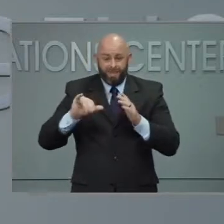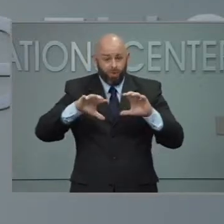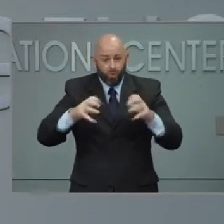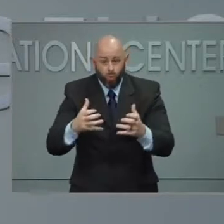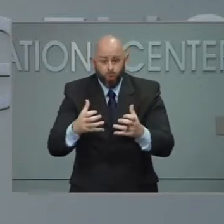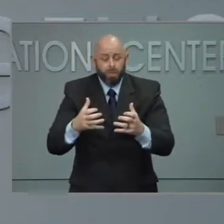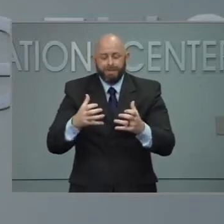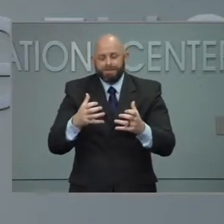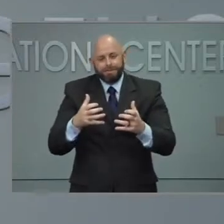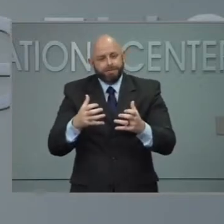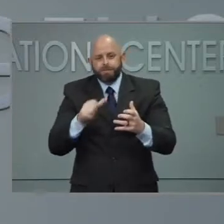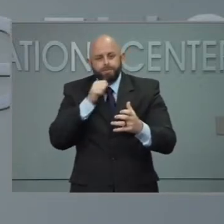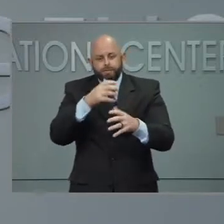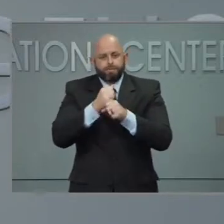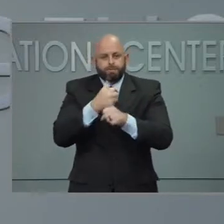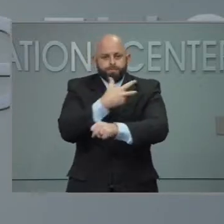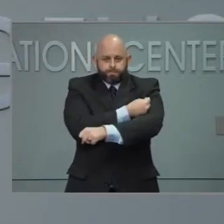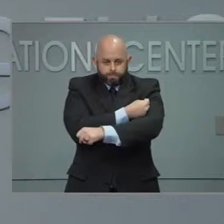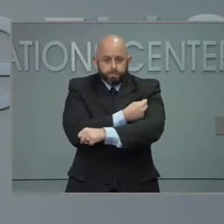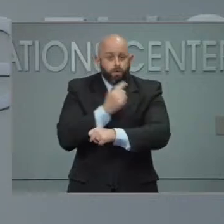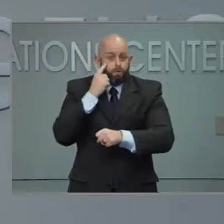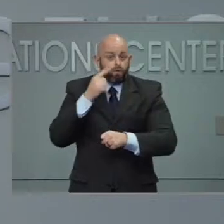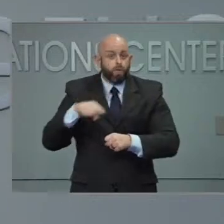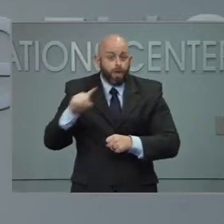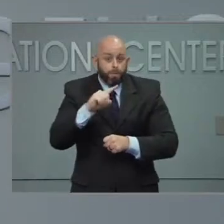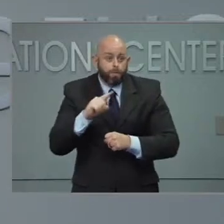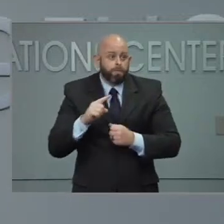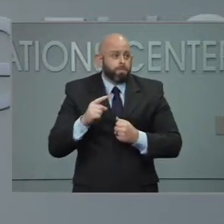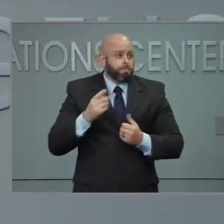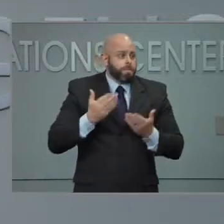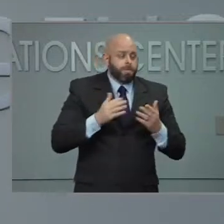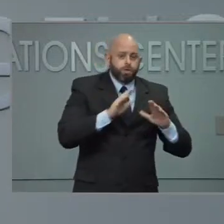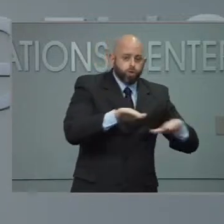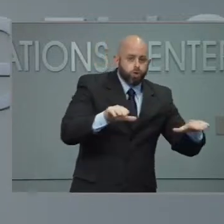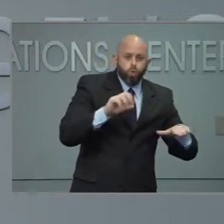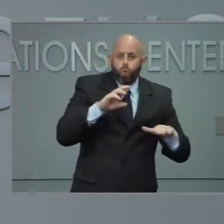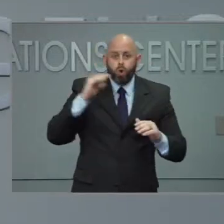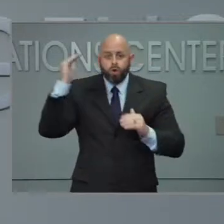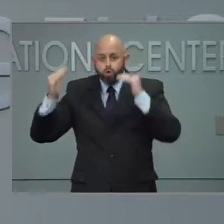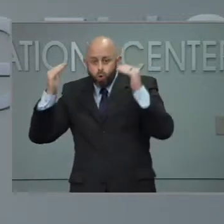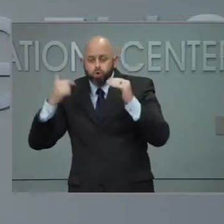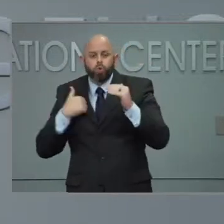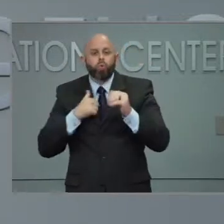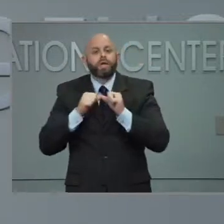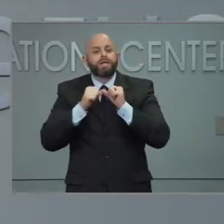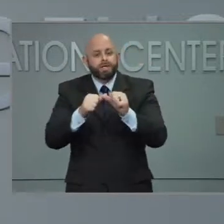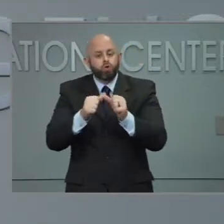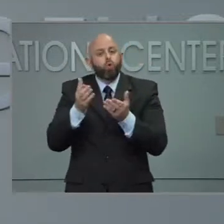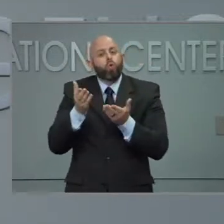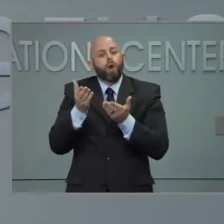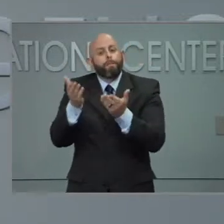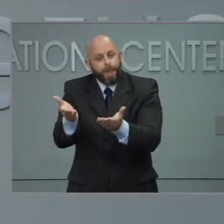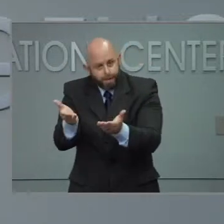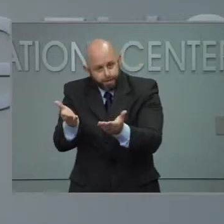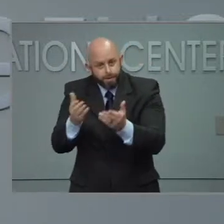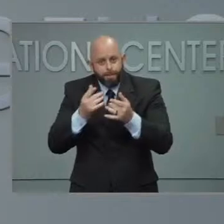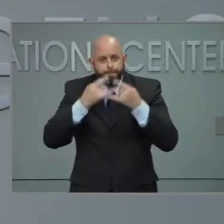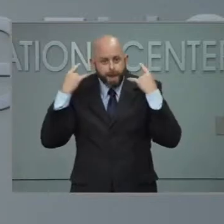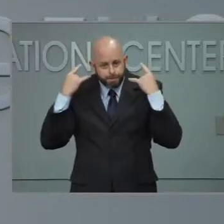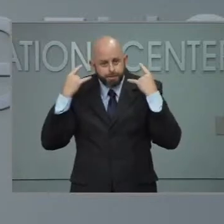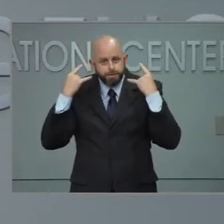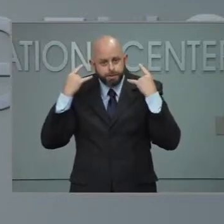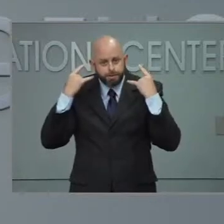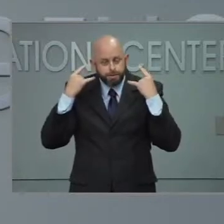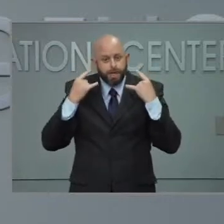population. For all of our unvaccinated population, whether it's children or adults, we continue to recommend that folks wear masks outdoors